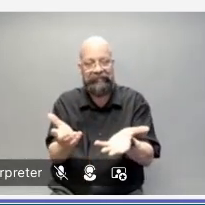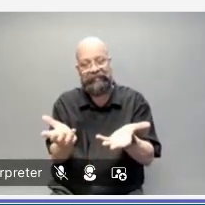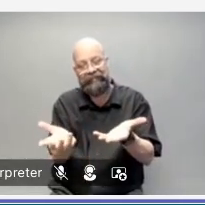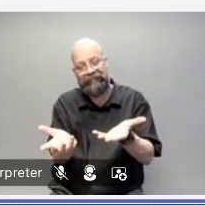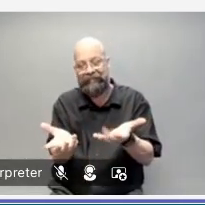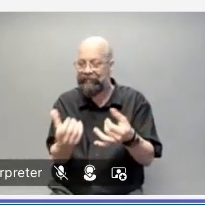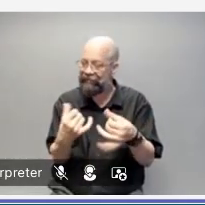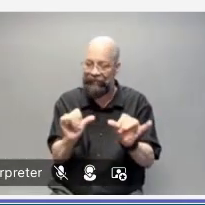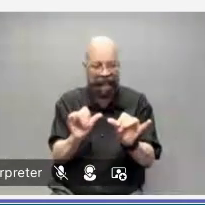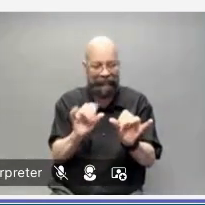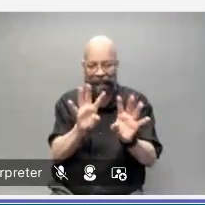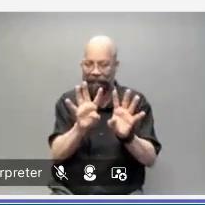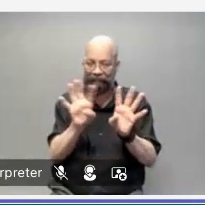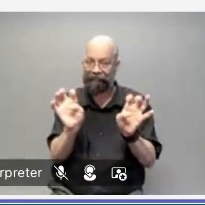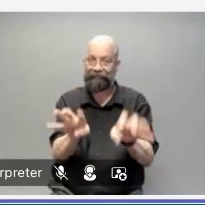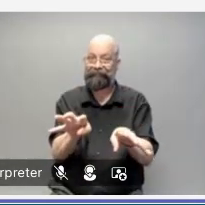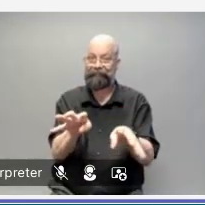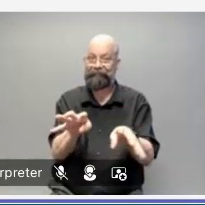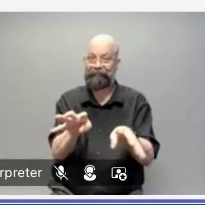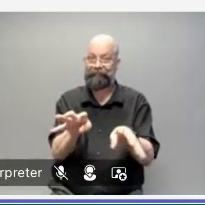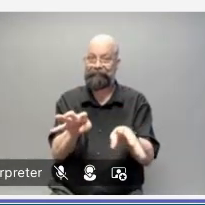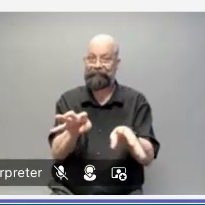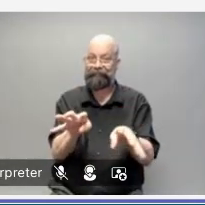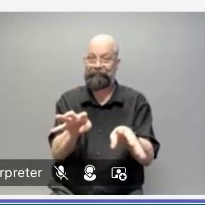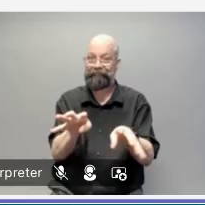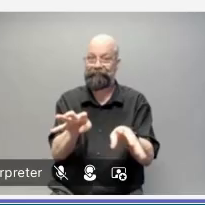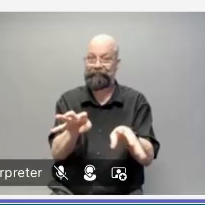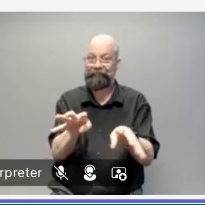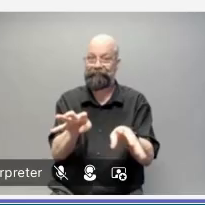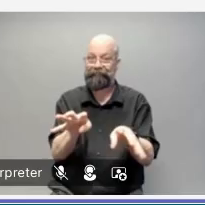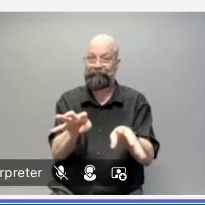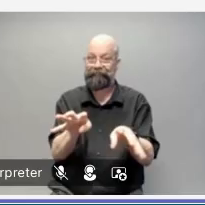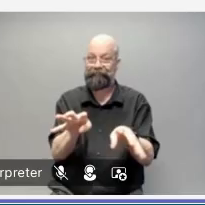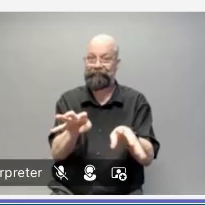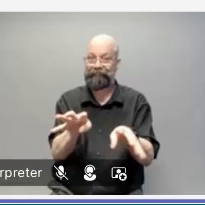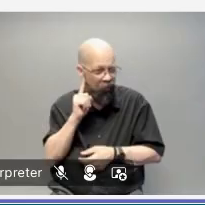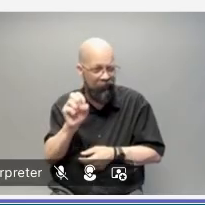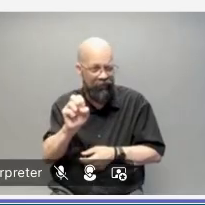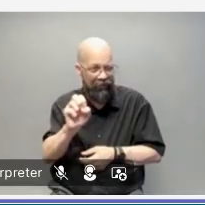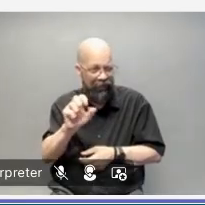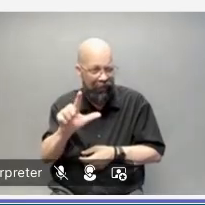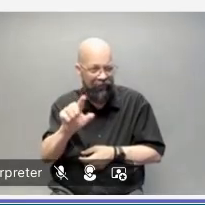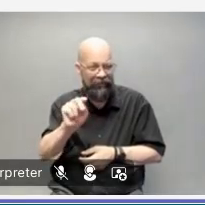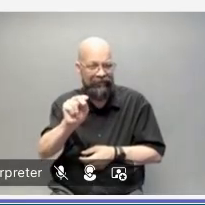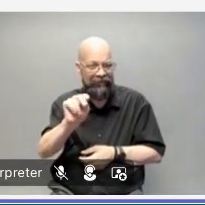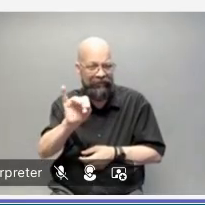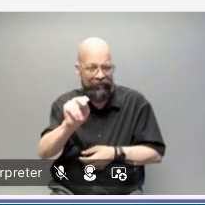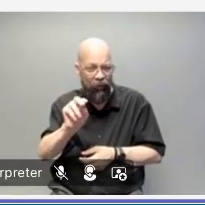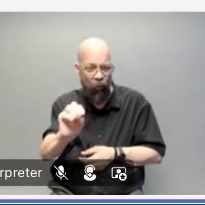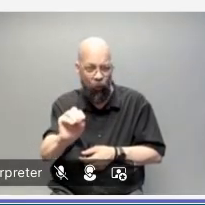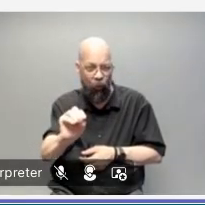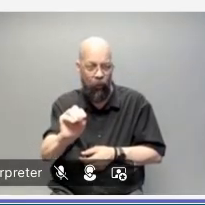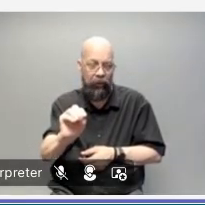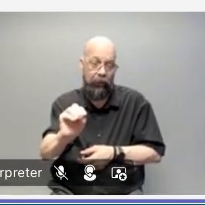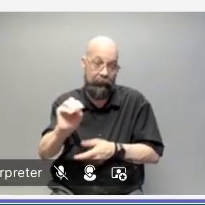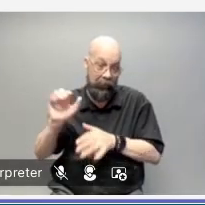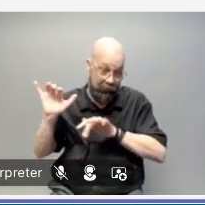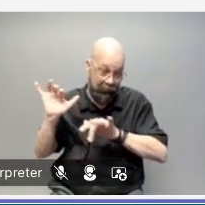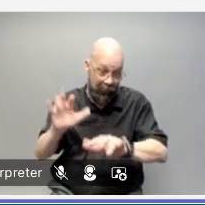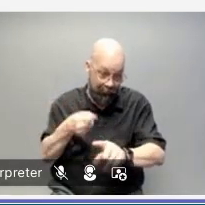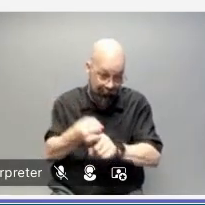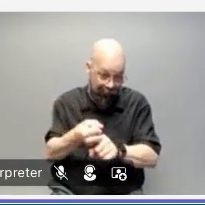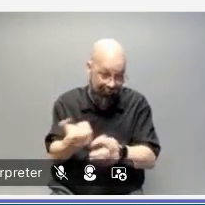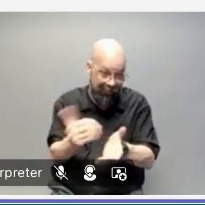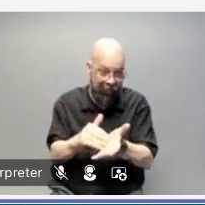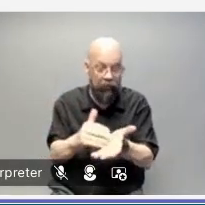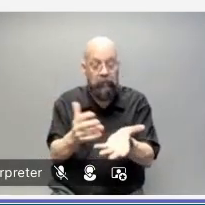lot of uncertainty around that. You've probably heard about El Nino returning to the area. That could lead to another wet